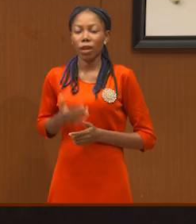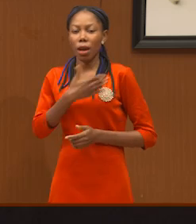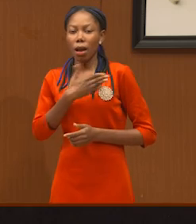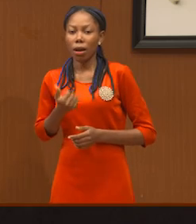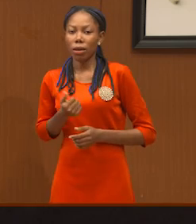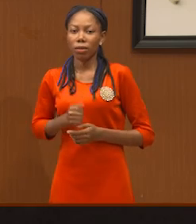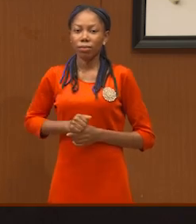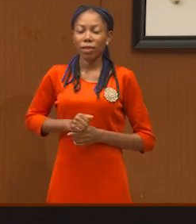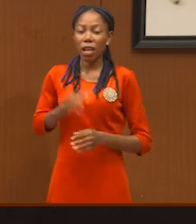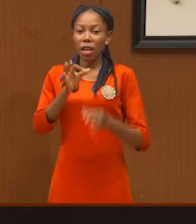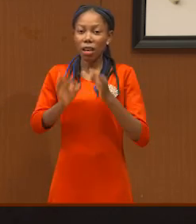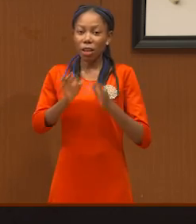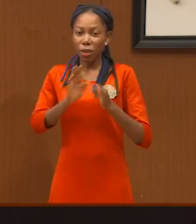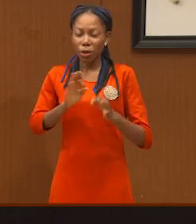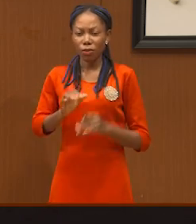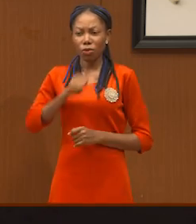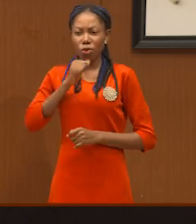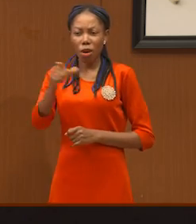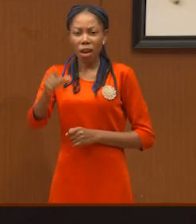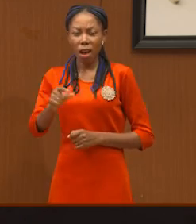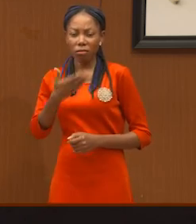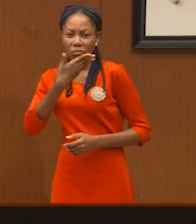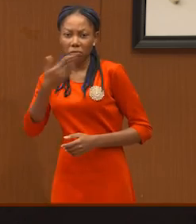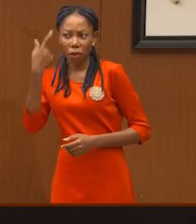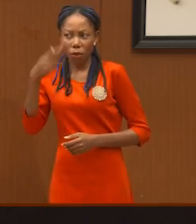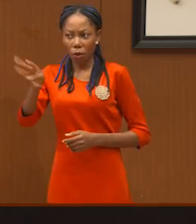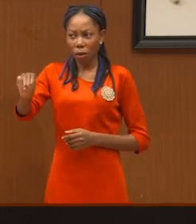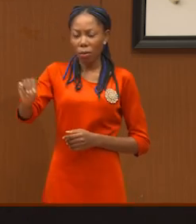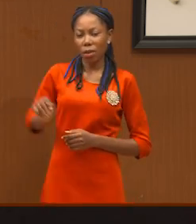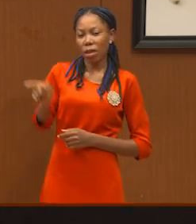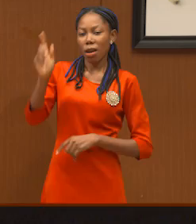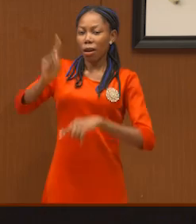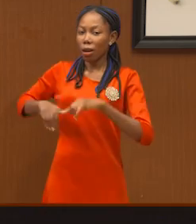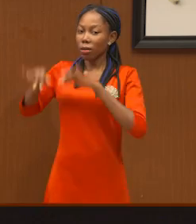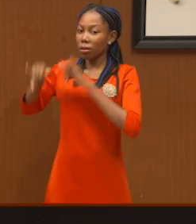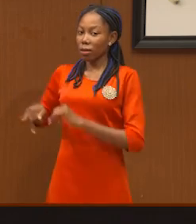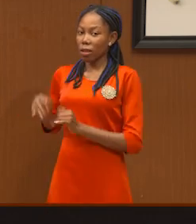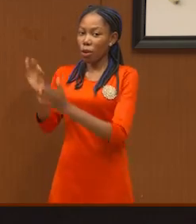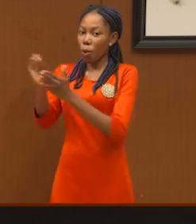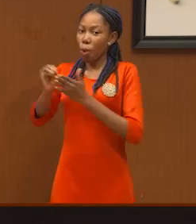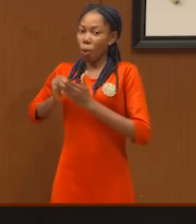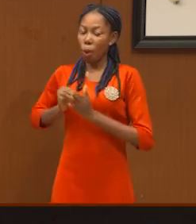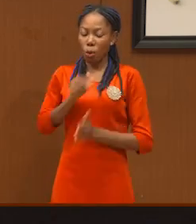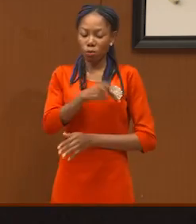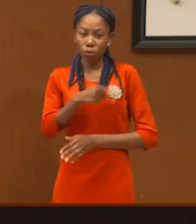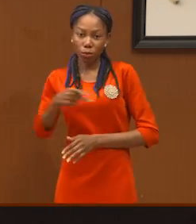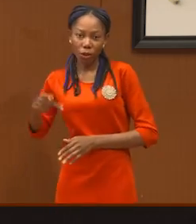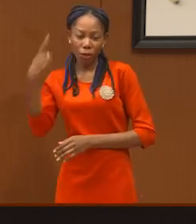And if he wasn't that nice to me, I wouldn't have, in fact, stayed in his property for that long.